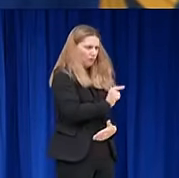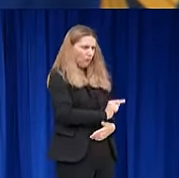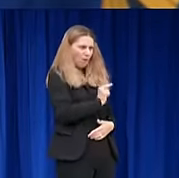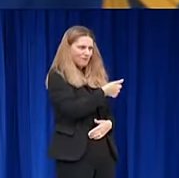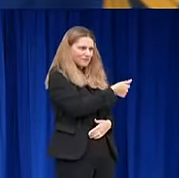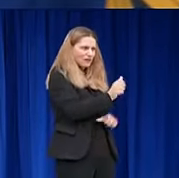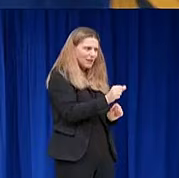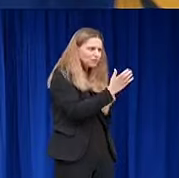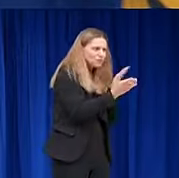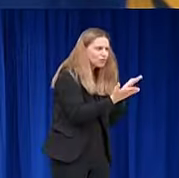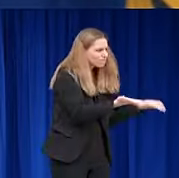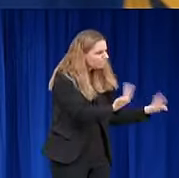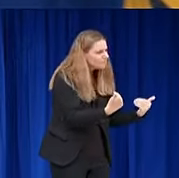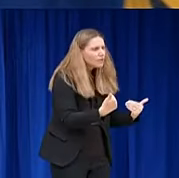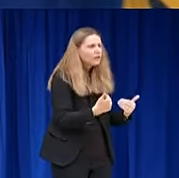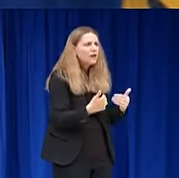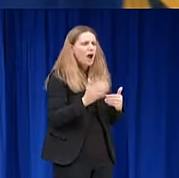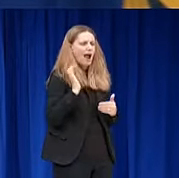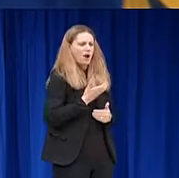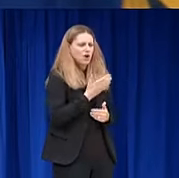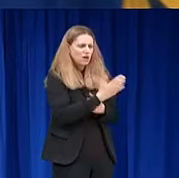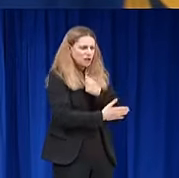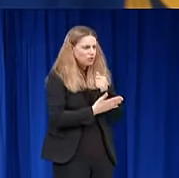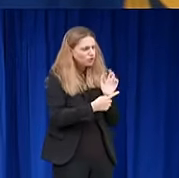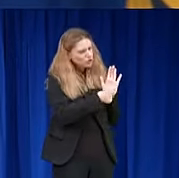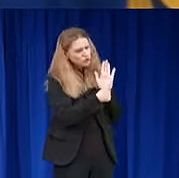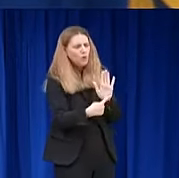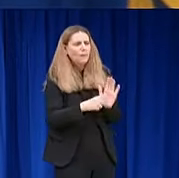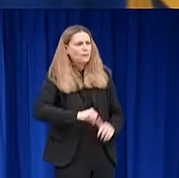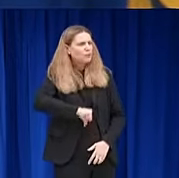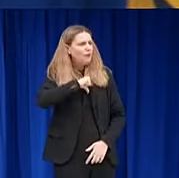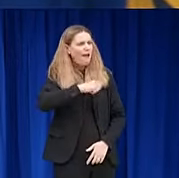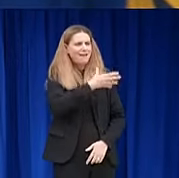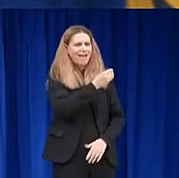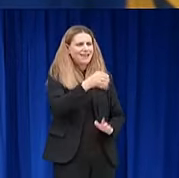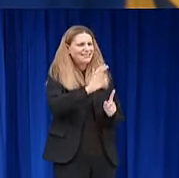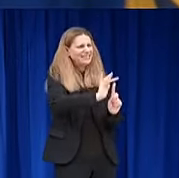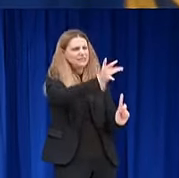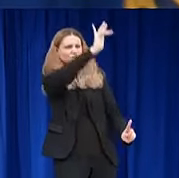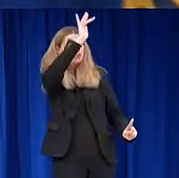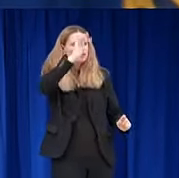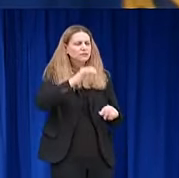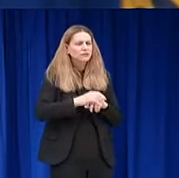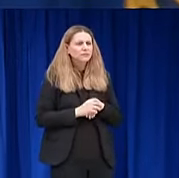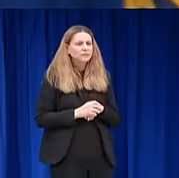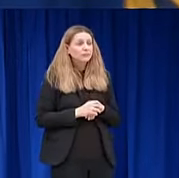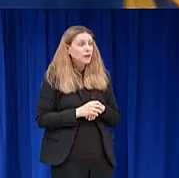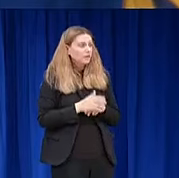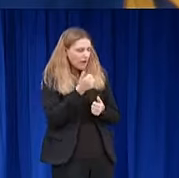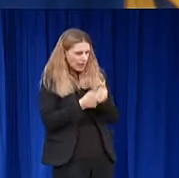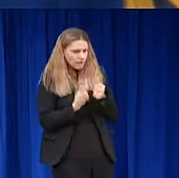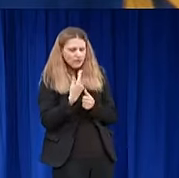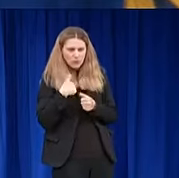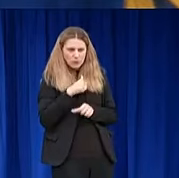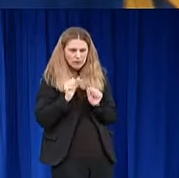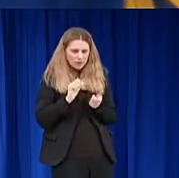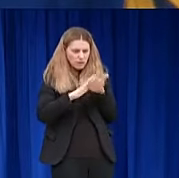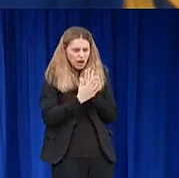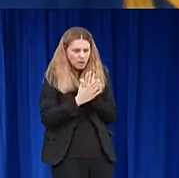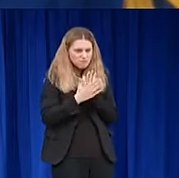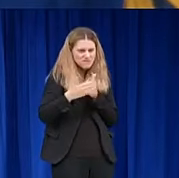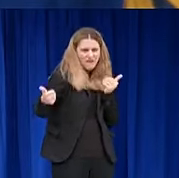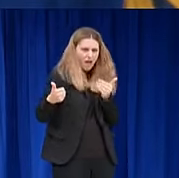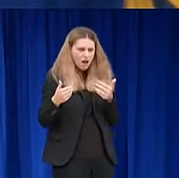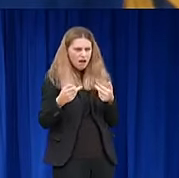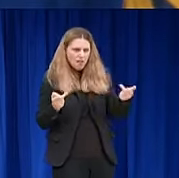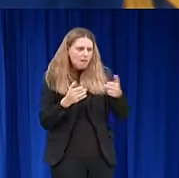our country with pride and distinction. For all the things that drive us apart as a nation, it's incredible to see how